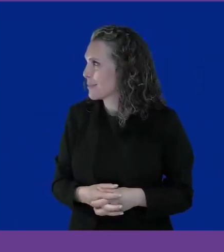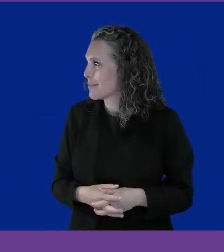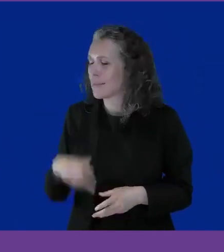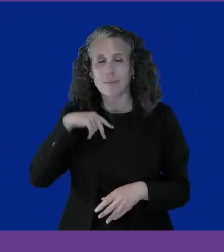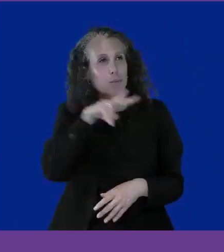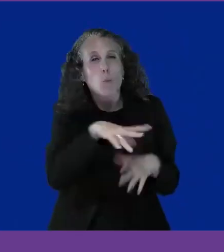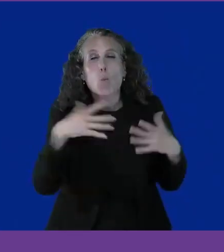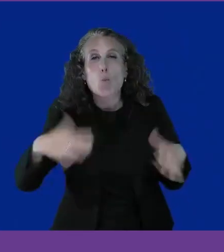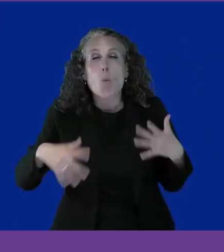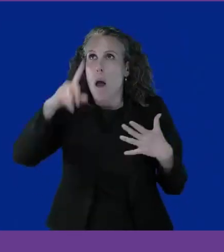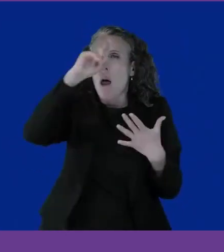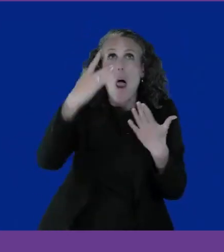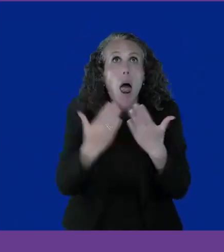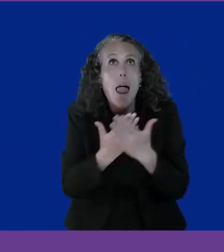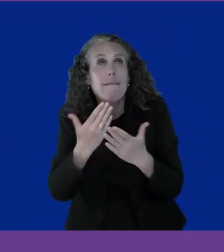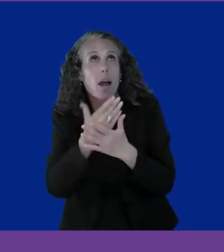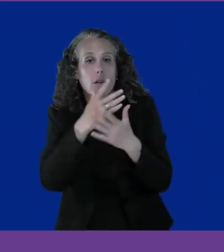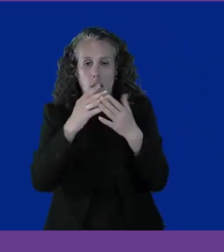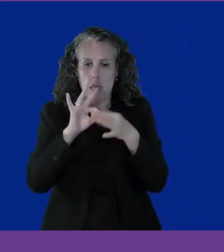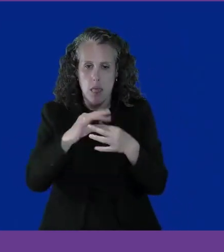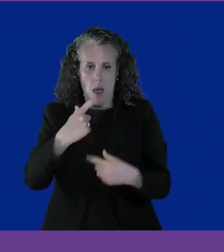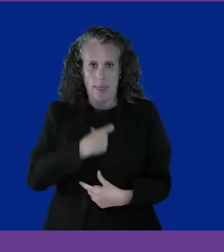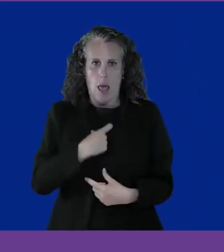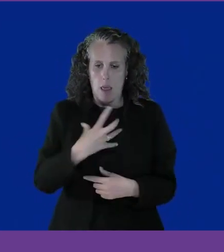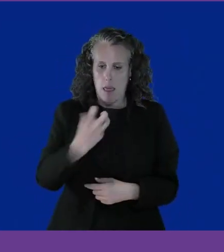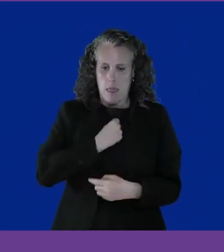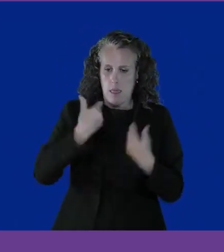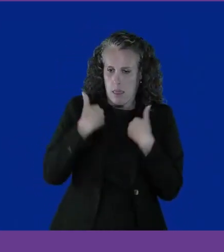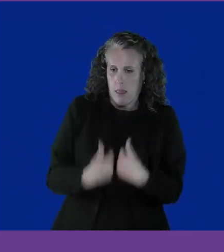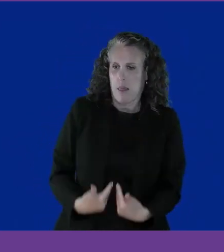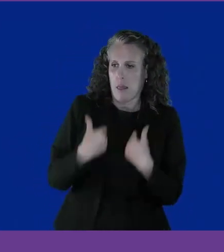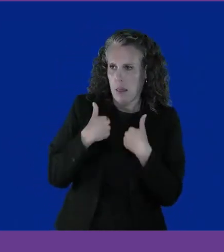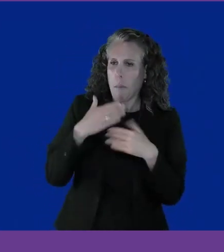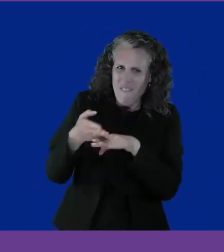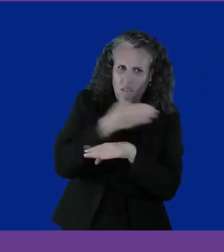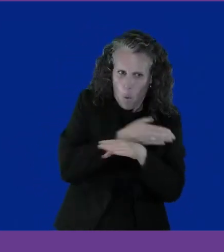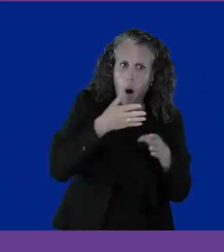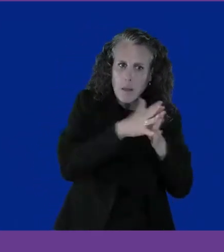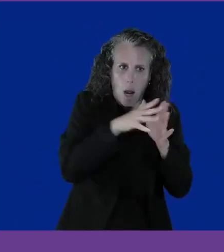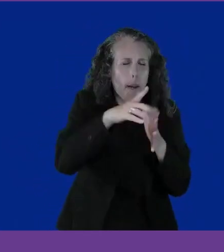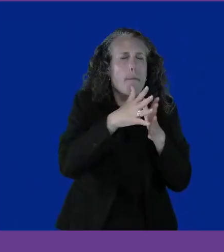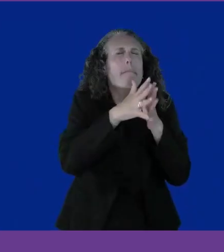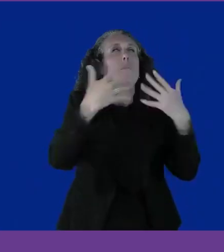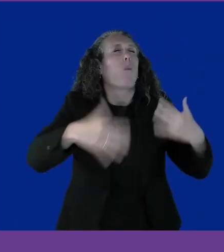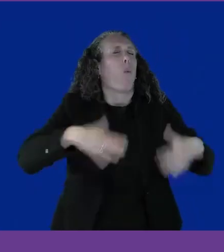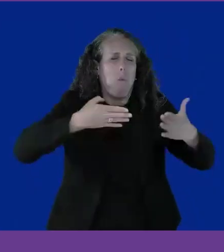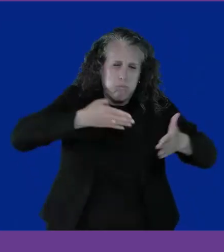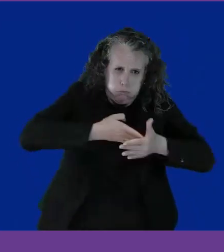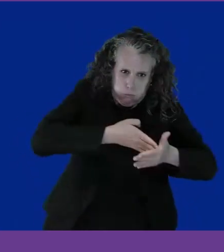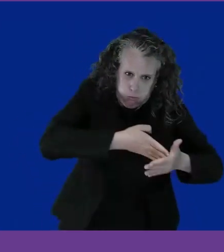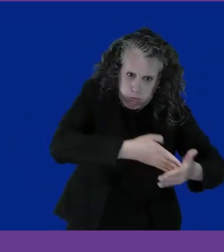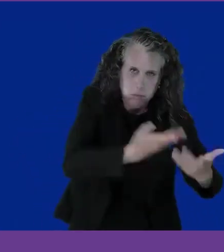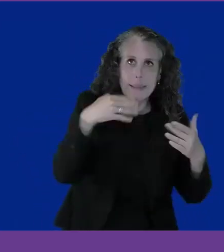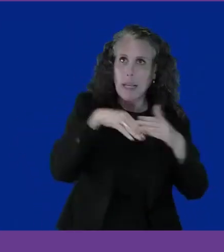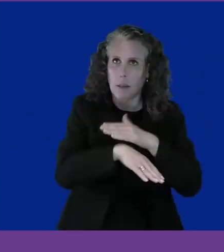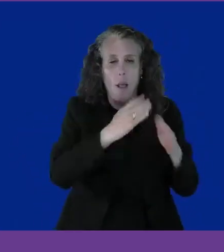of identification security, which was discussed before in the panel as a major issue in terms of accessibility.